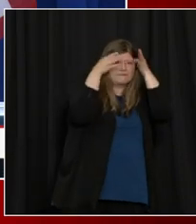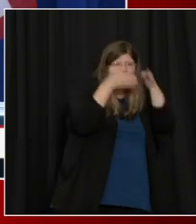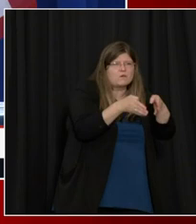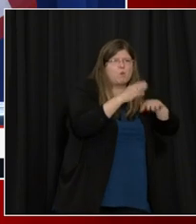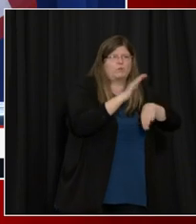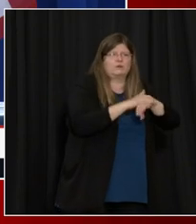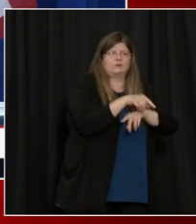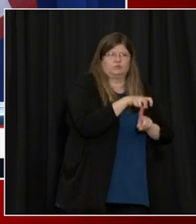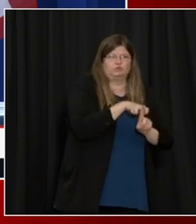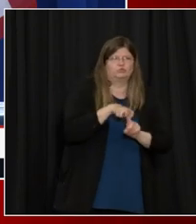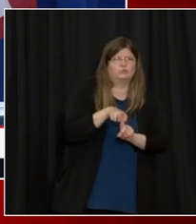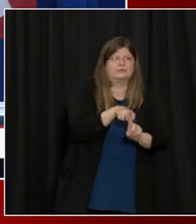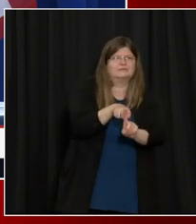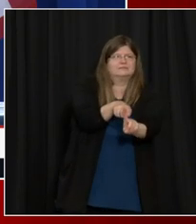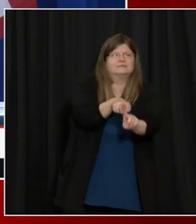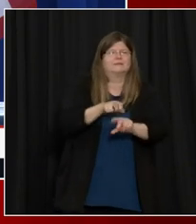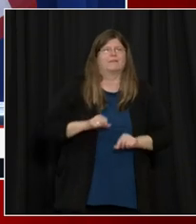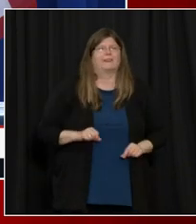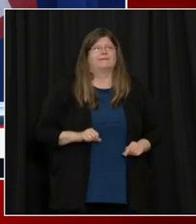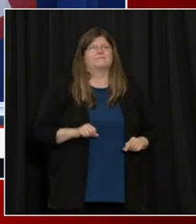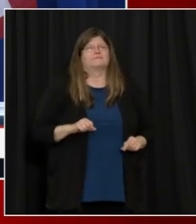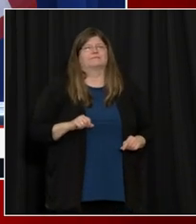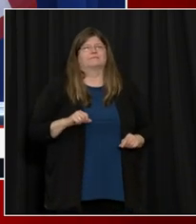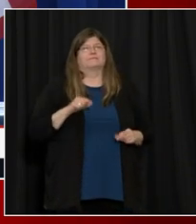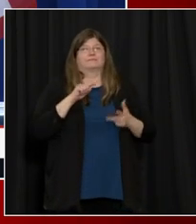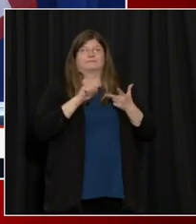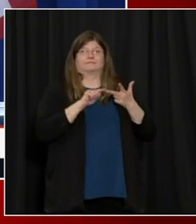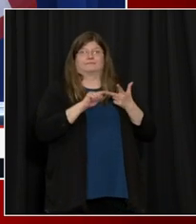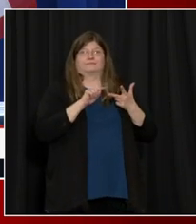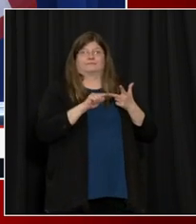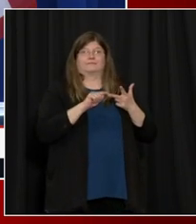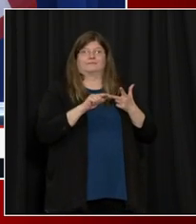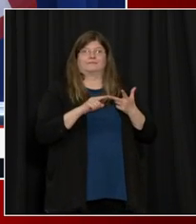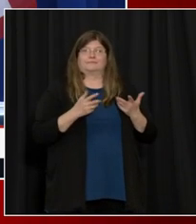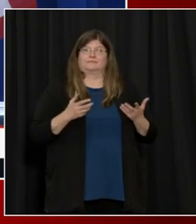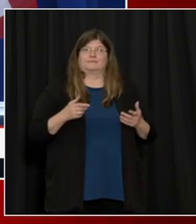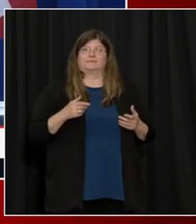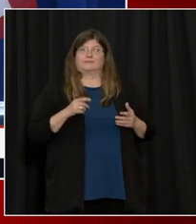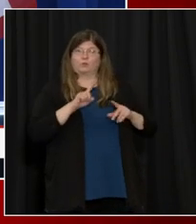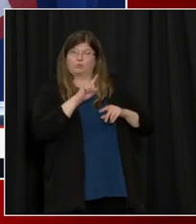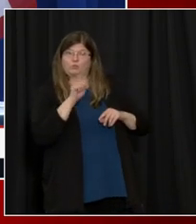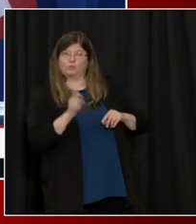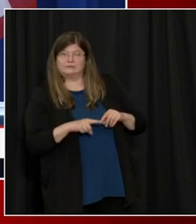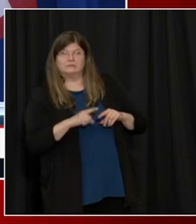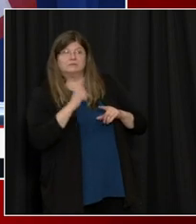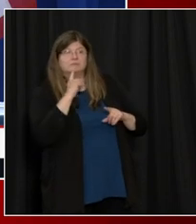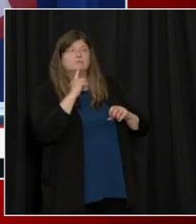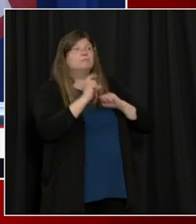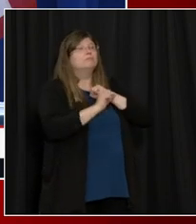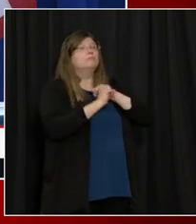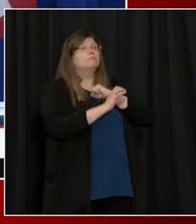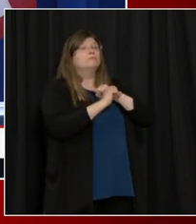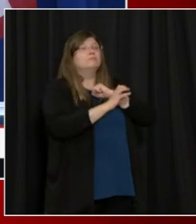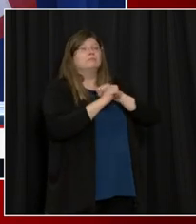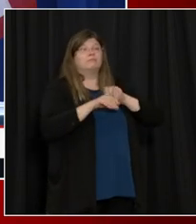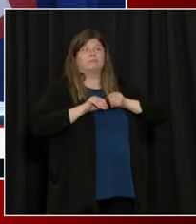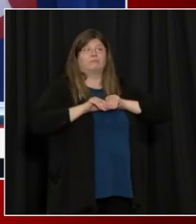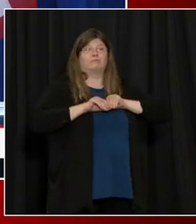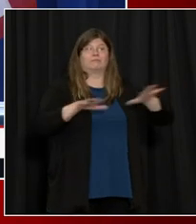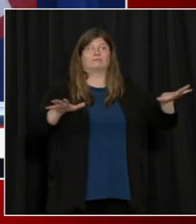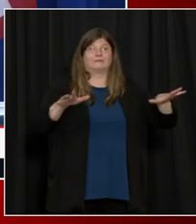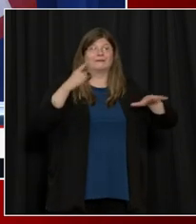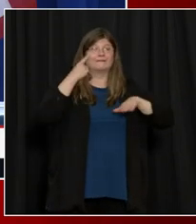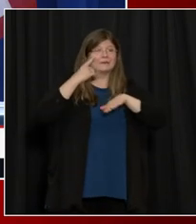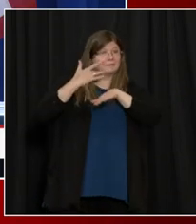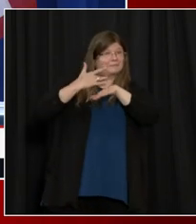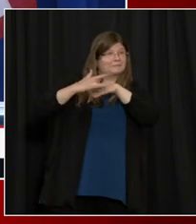we also we got a tremendous response to our contact tracing